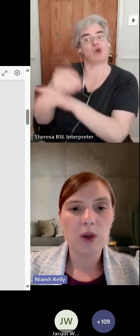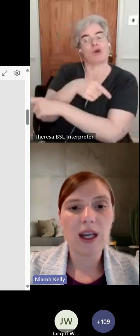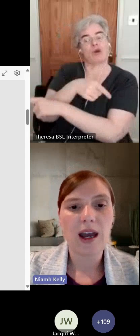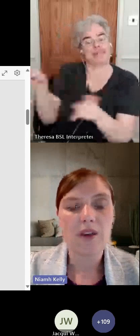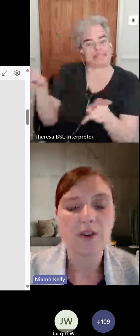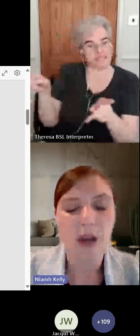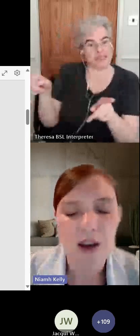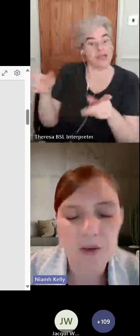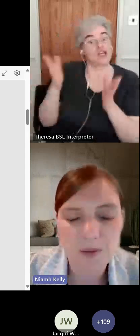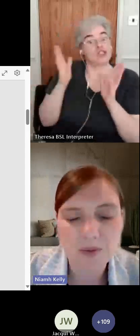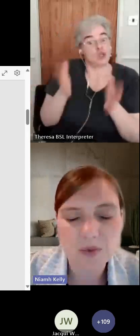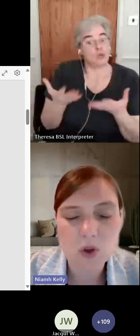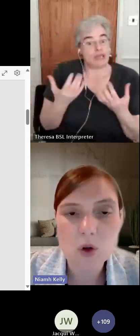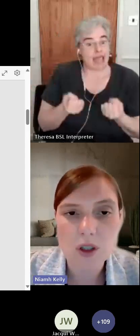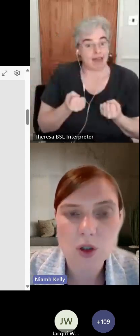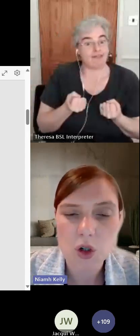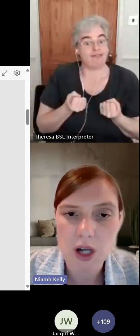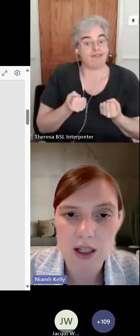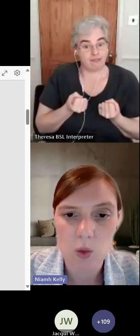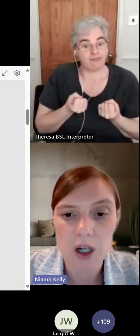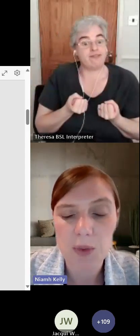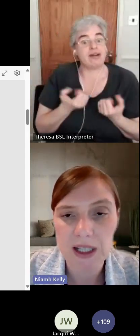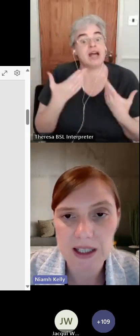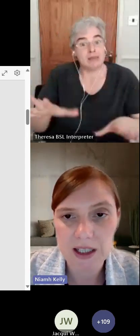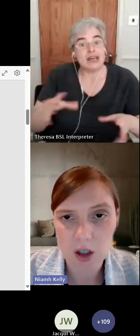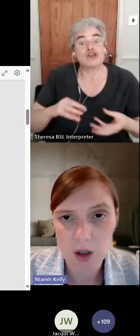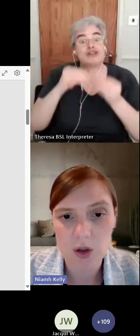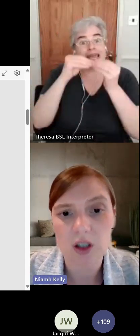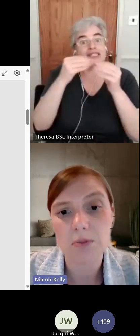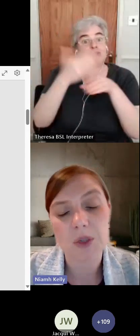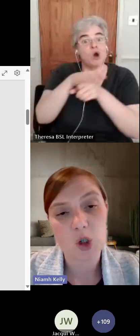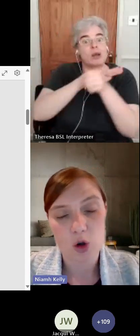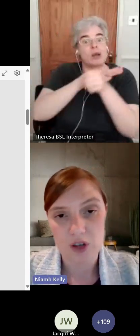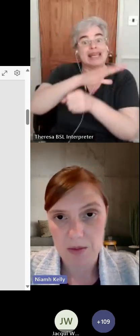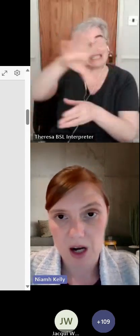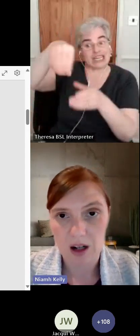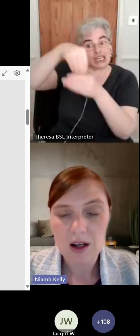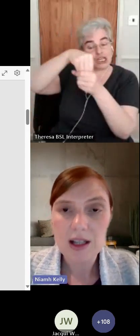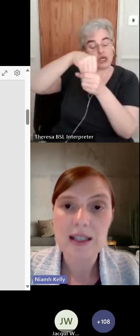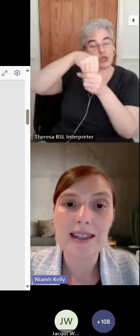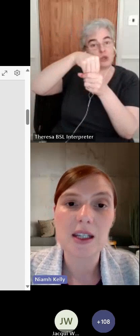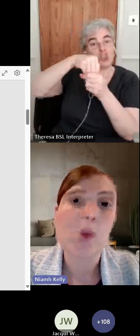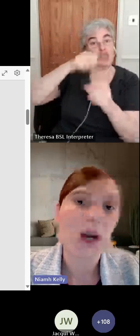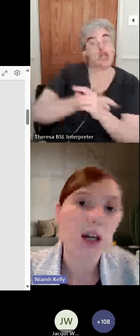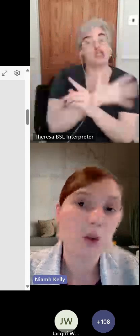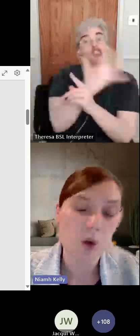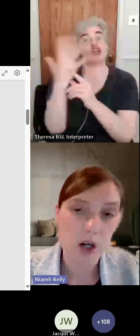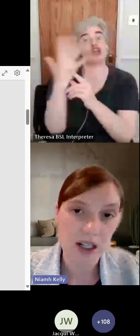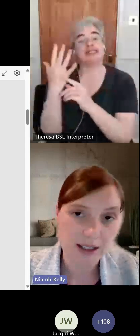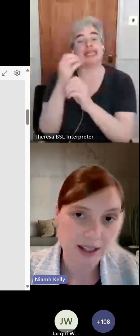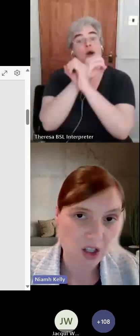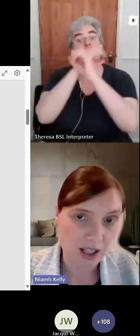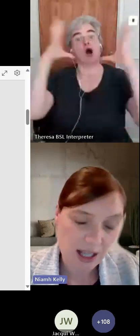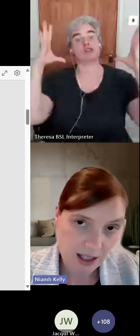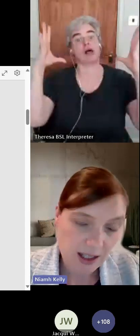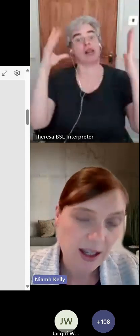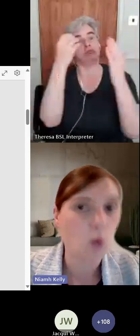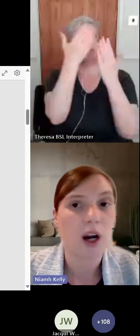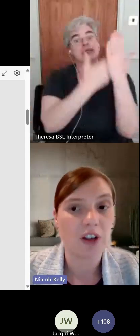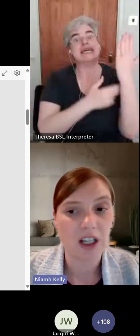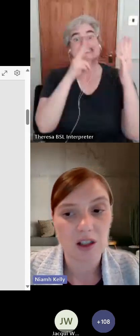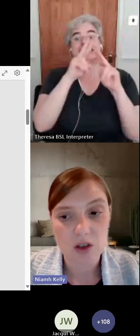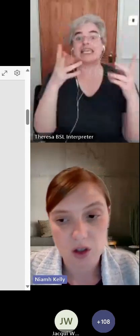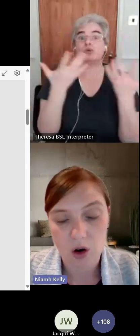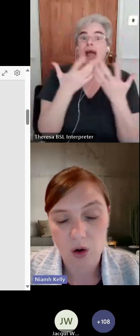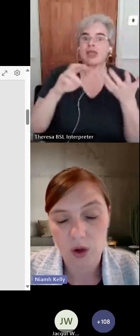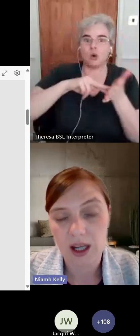So what we have done is created a workplace inclusion maturity model to see where your organization is